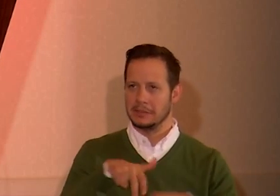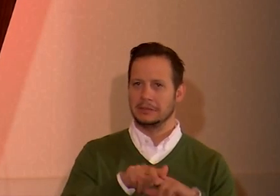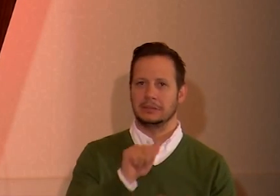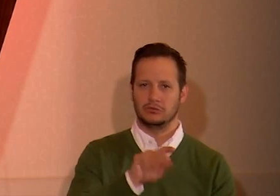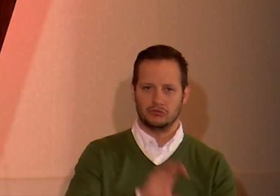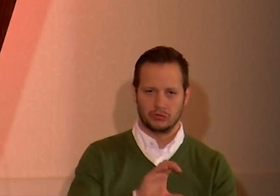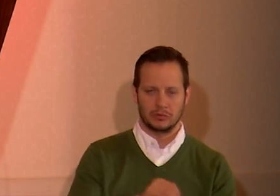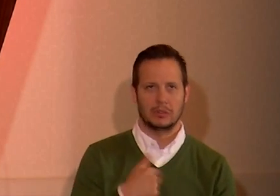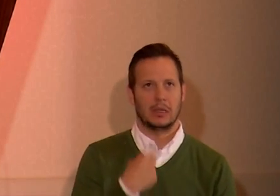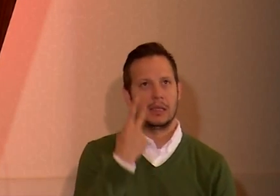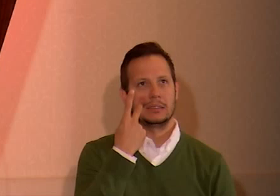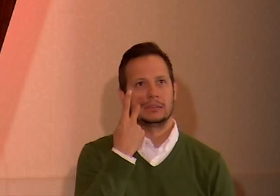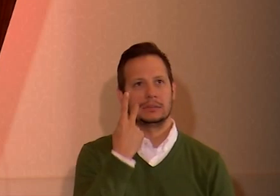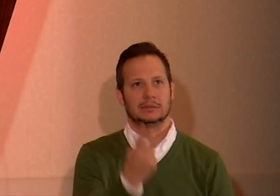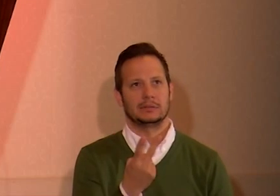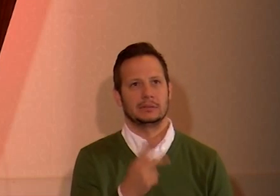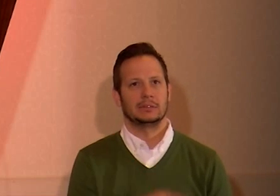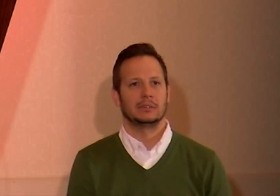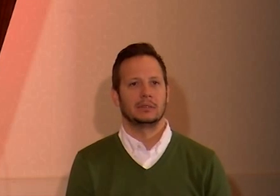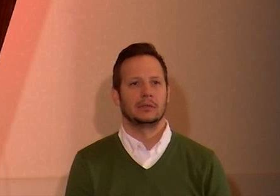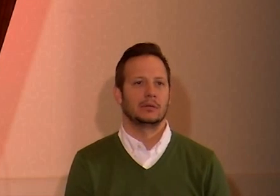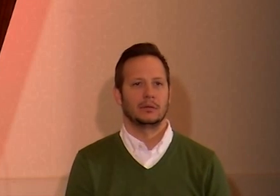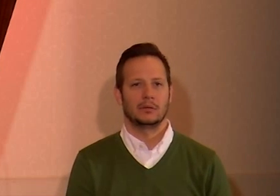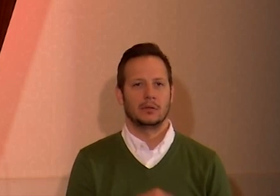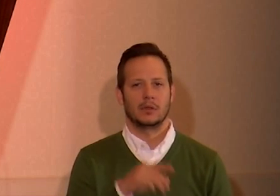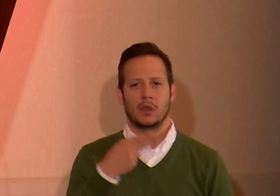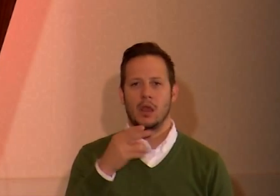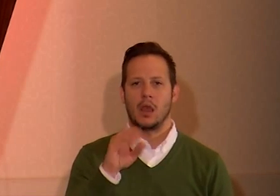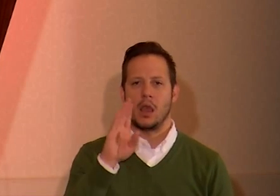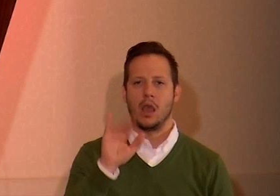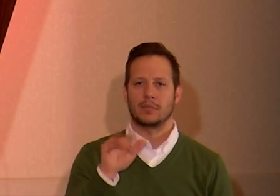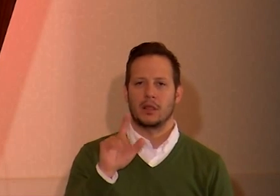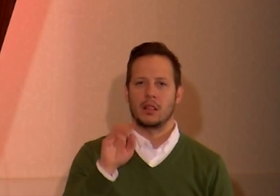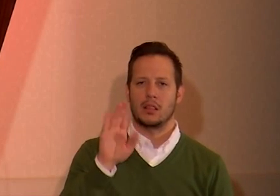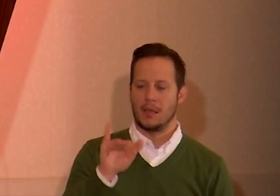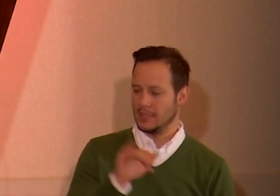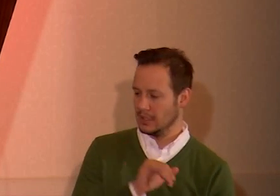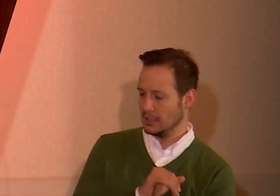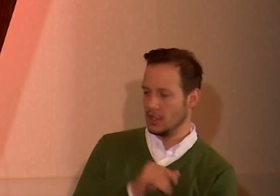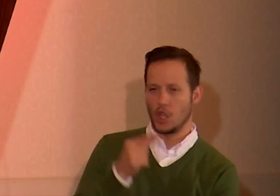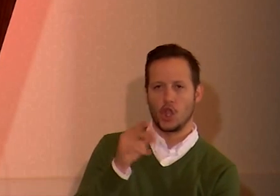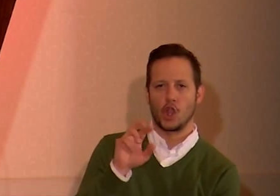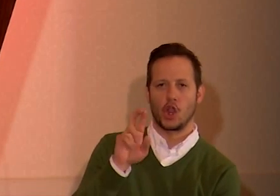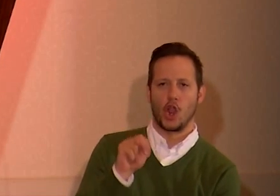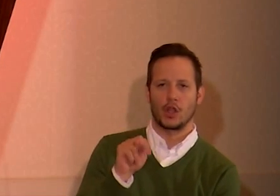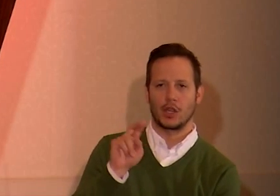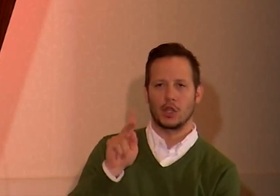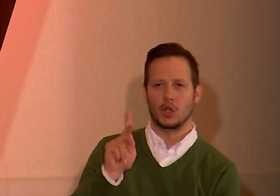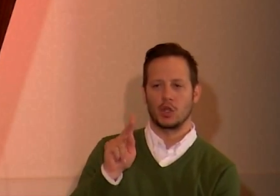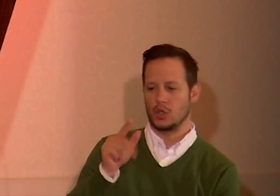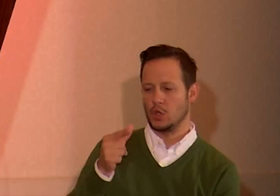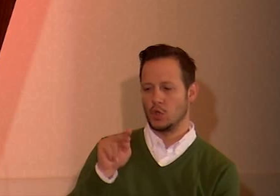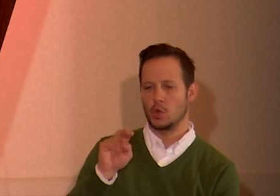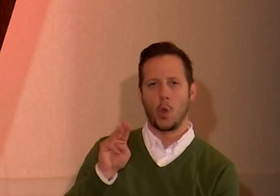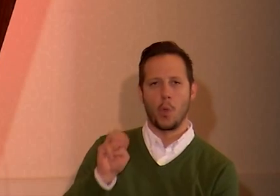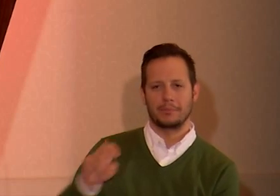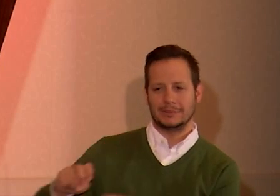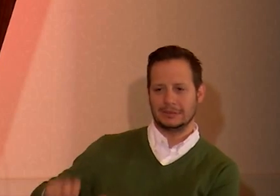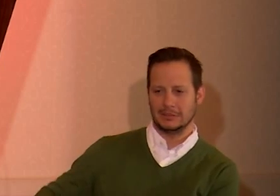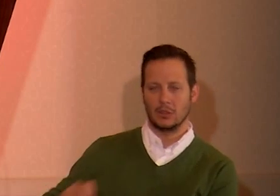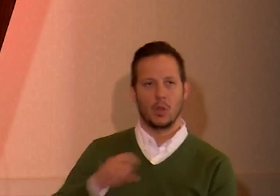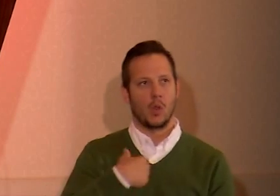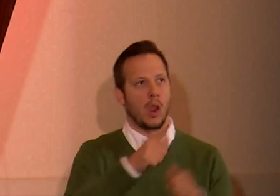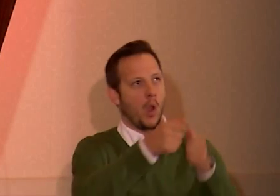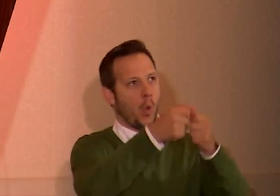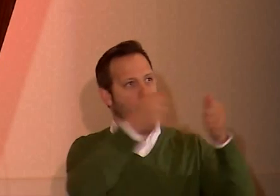see a do-it-yourself garden gnome from Hobby Lobby sitting next to me, or if I open up a wood cabinet produced by this